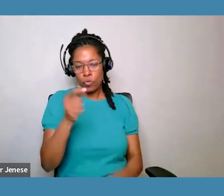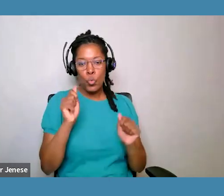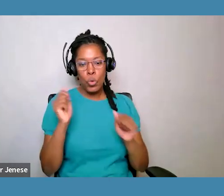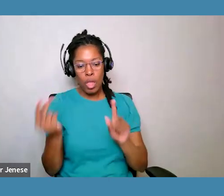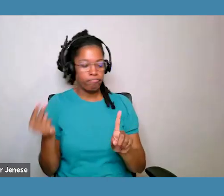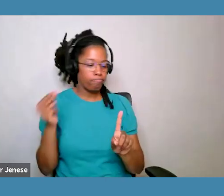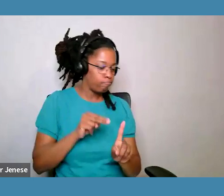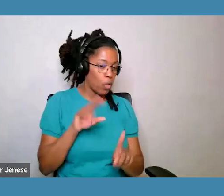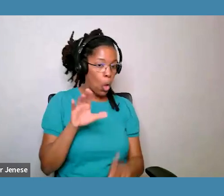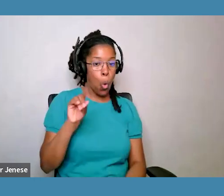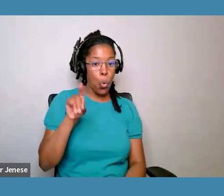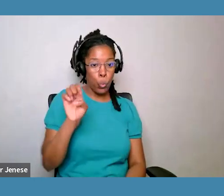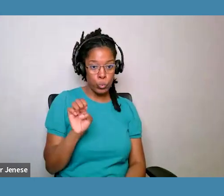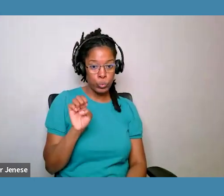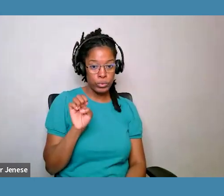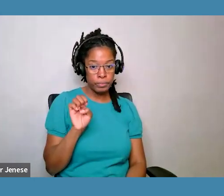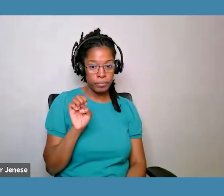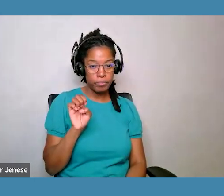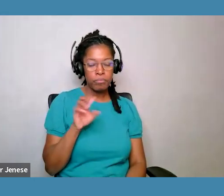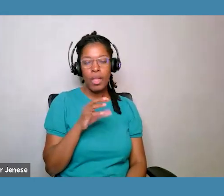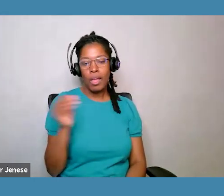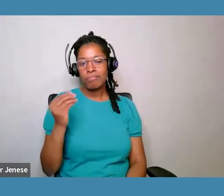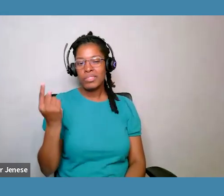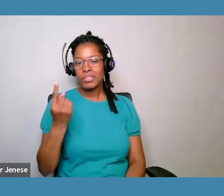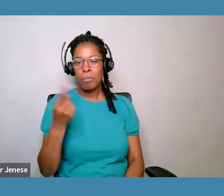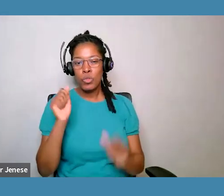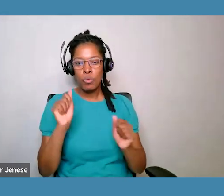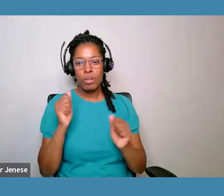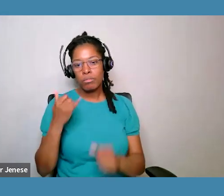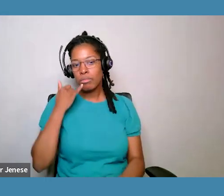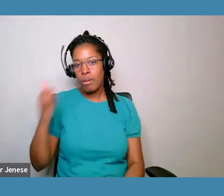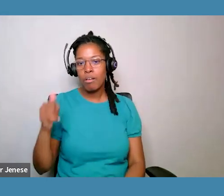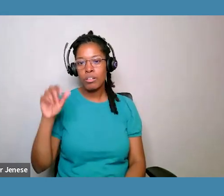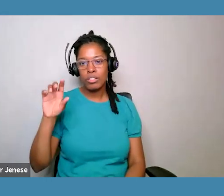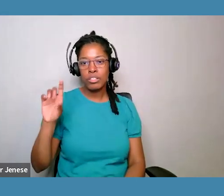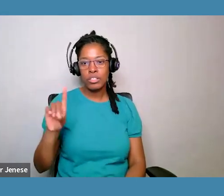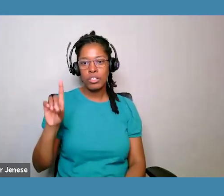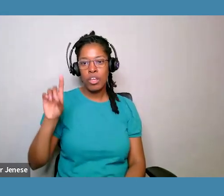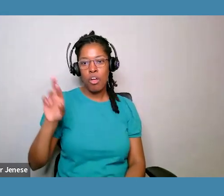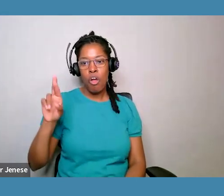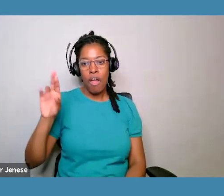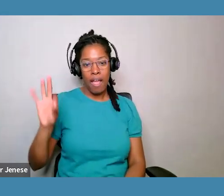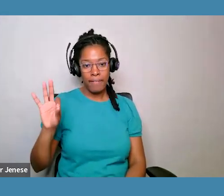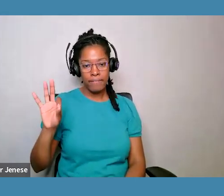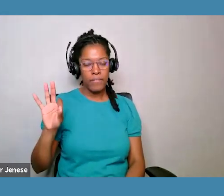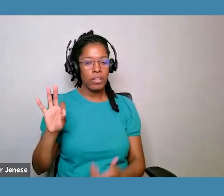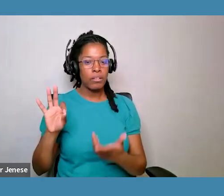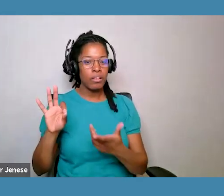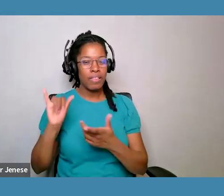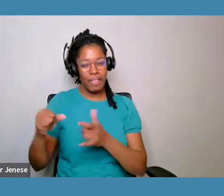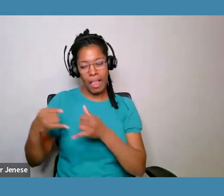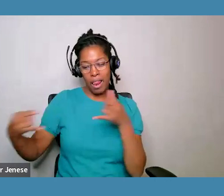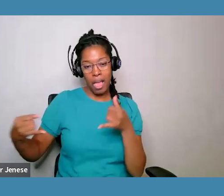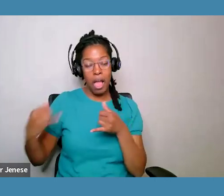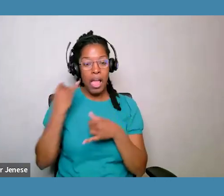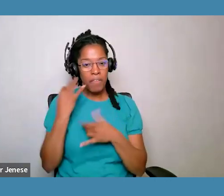to in the code, and something you can call DRF on our intake line if you're having more questions about